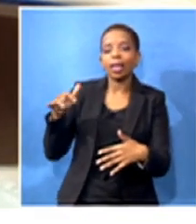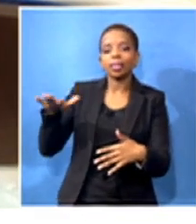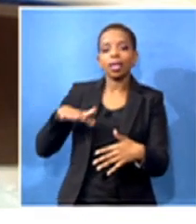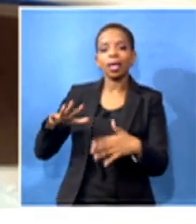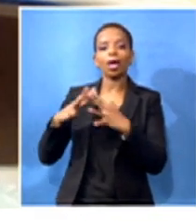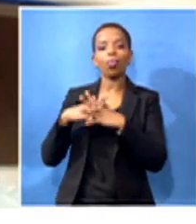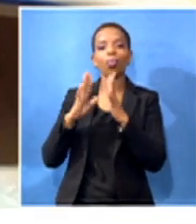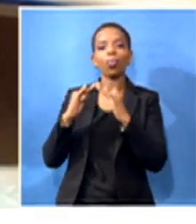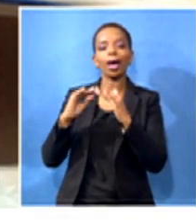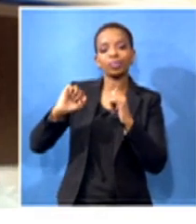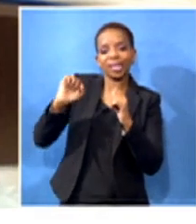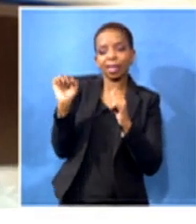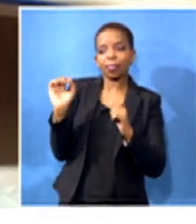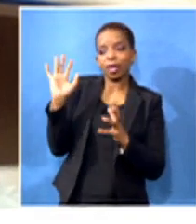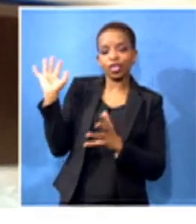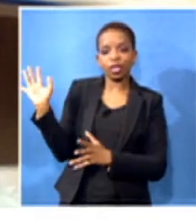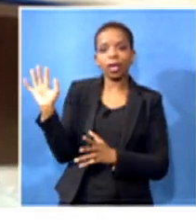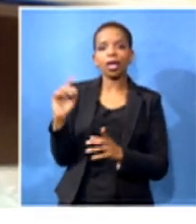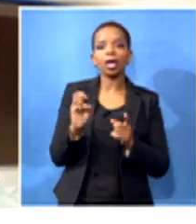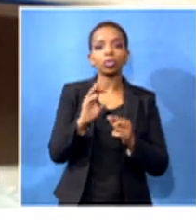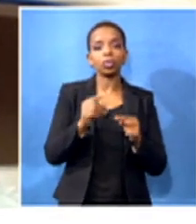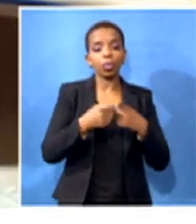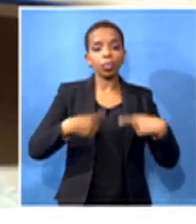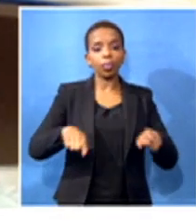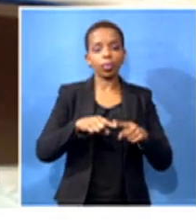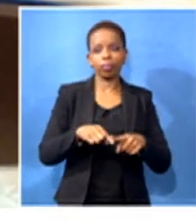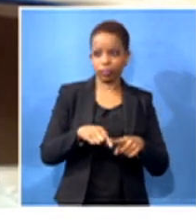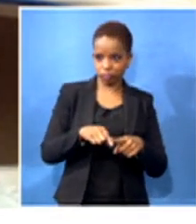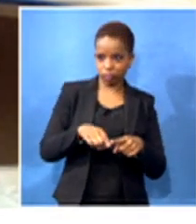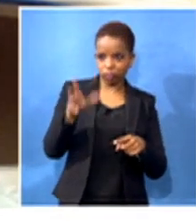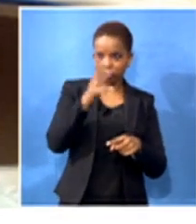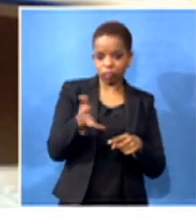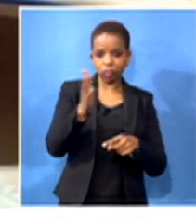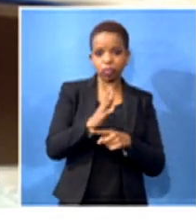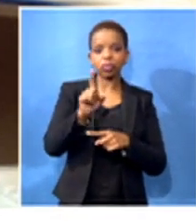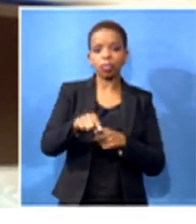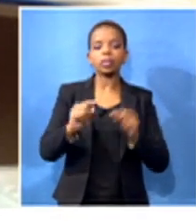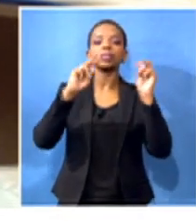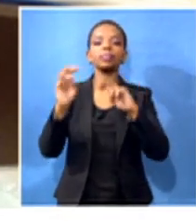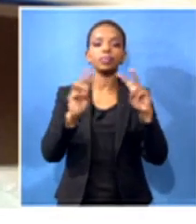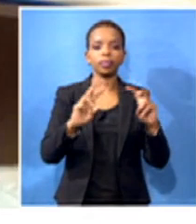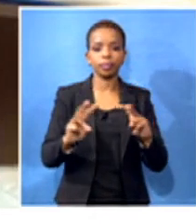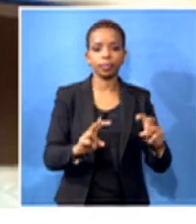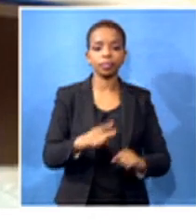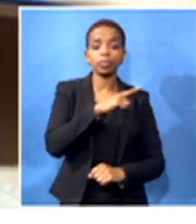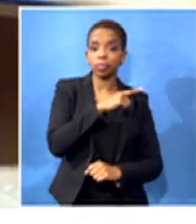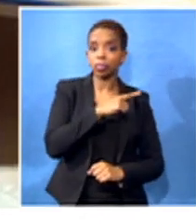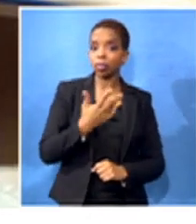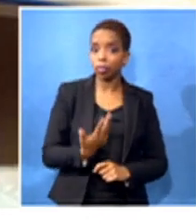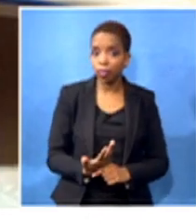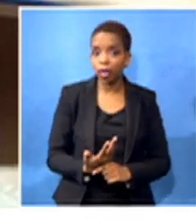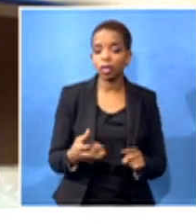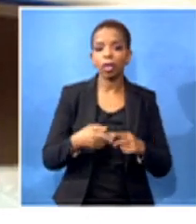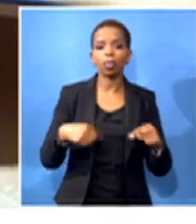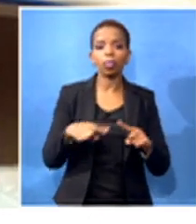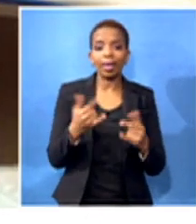warehouse. And our position and attitude was that those explanations must now go to the investigation, because we were almost made to